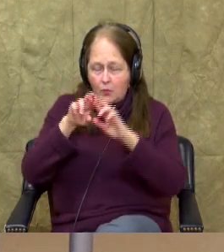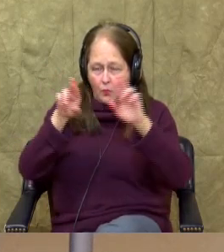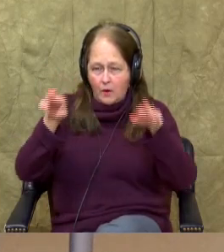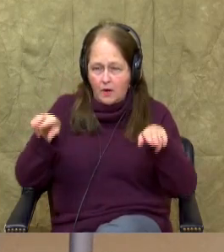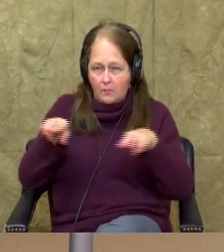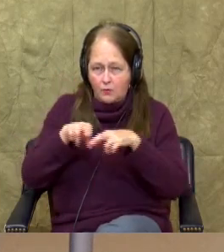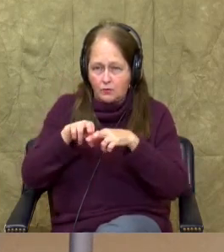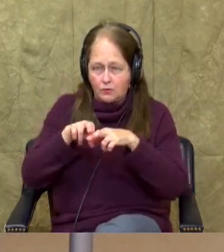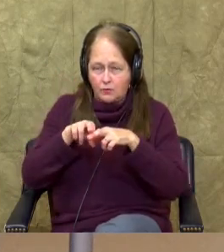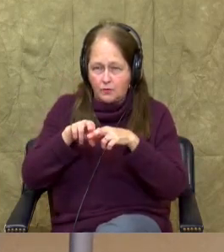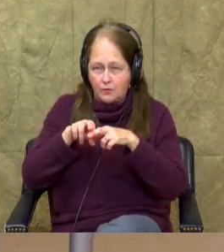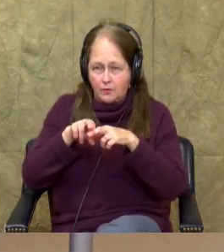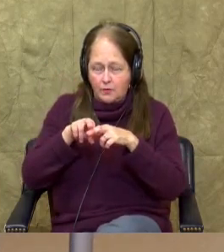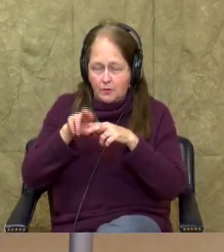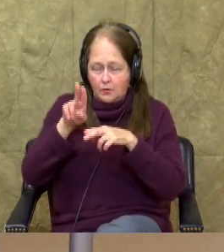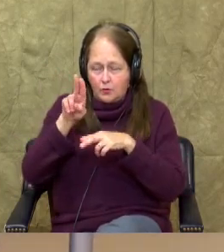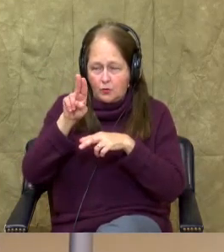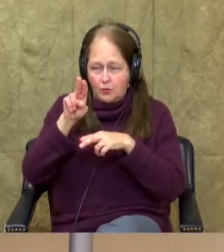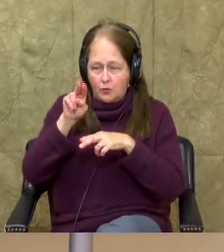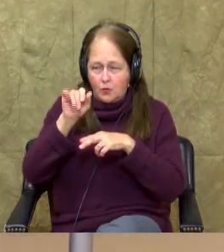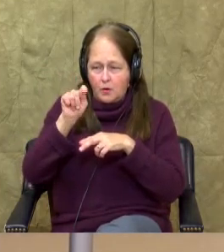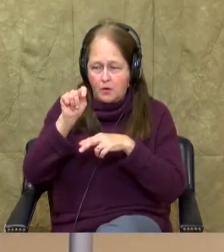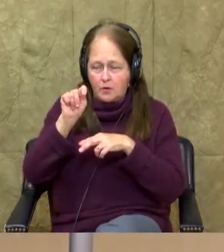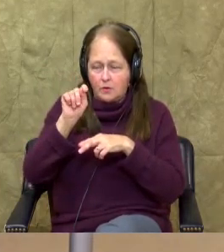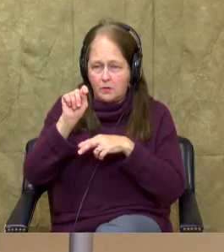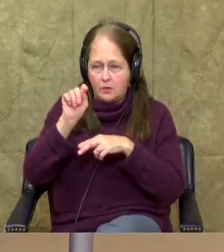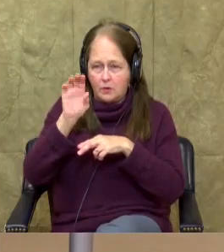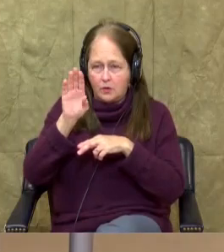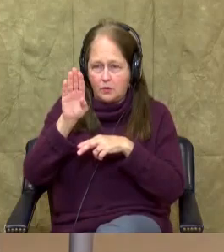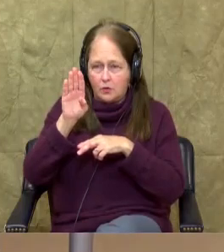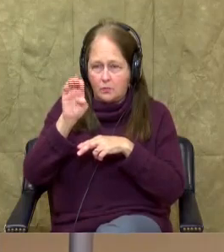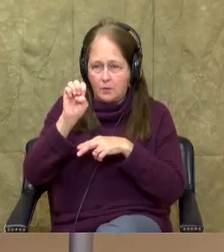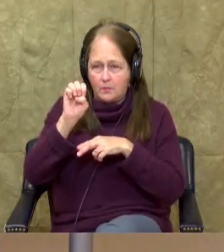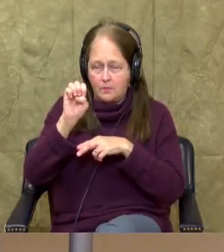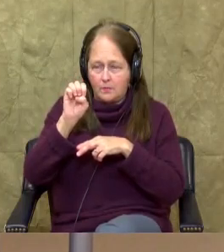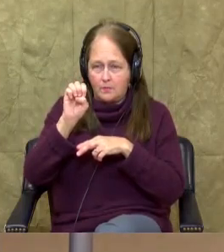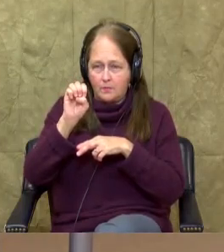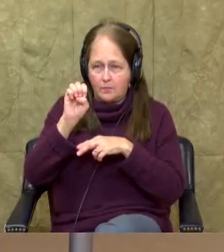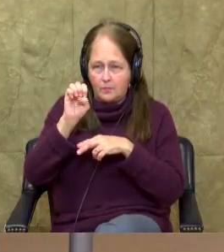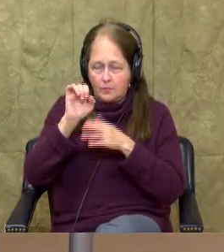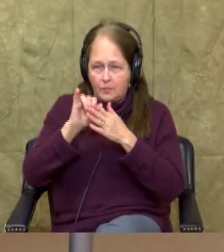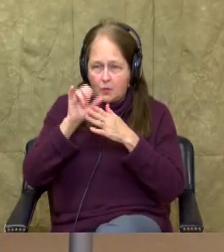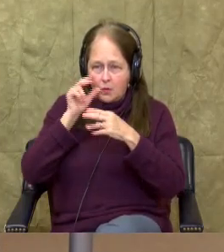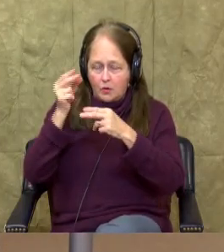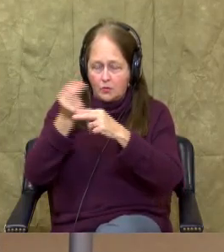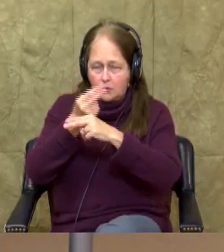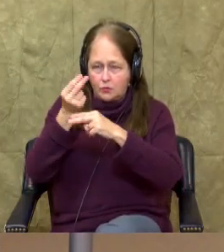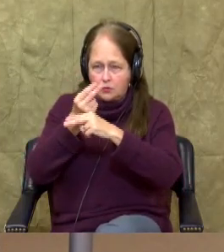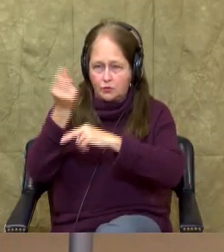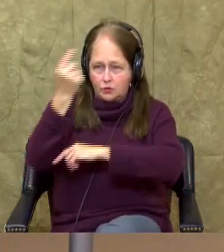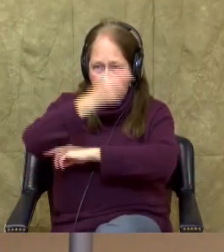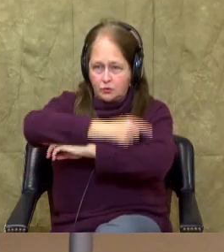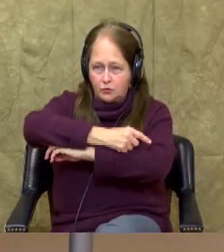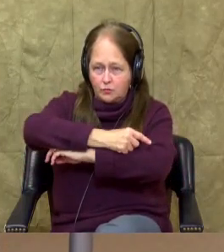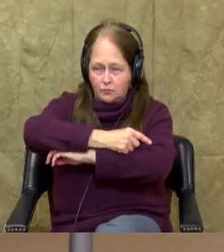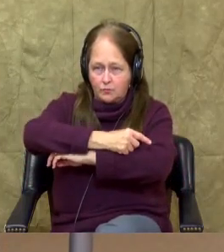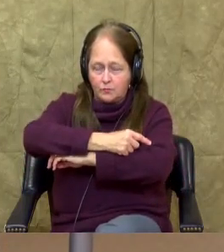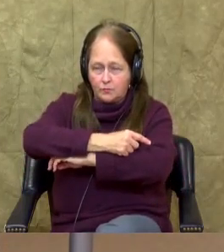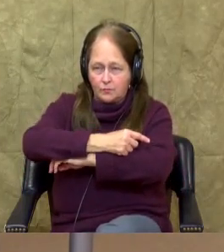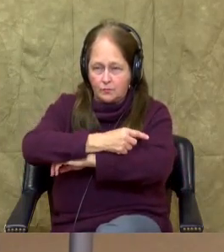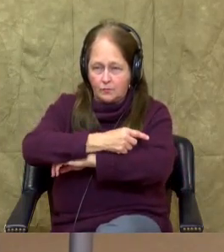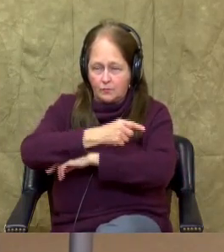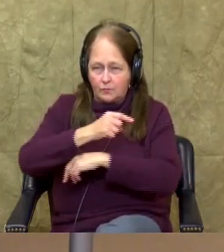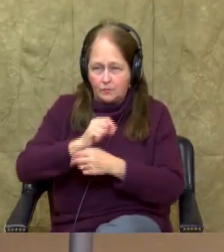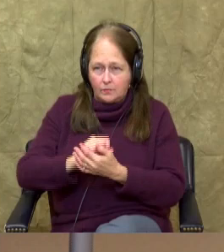counting unit cubes? This is a unit cube. That's what we're using today for unit cubes.